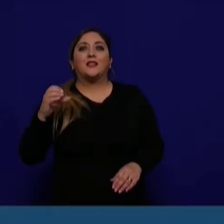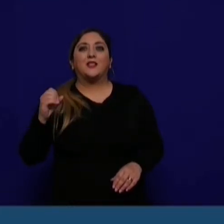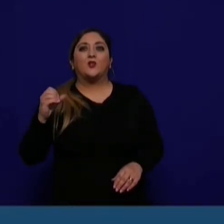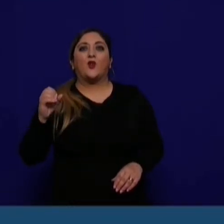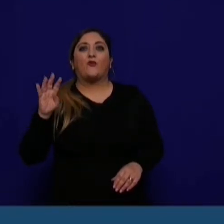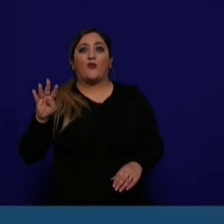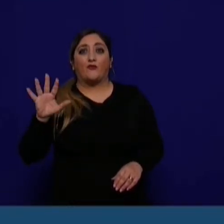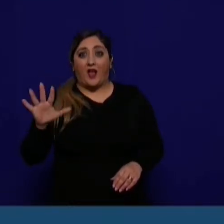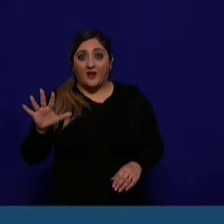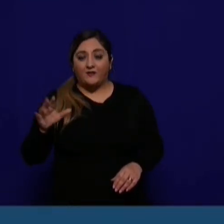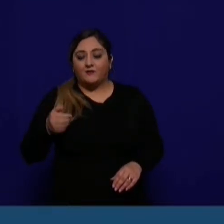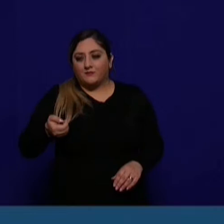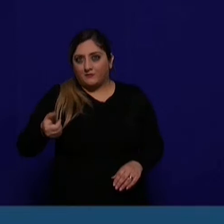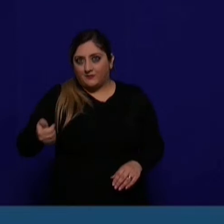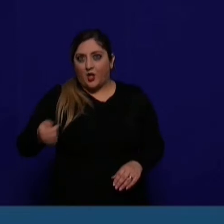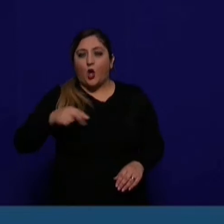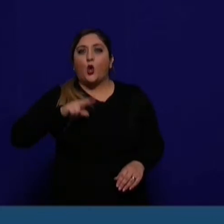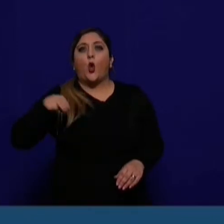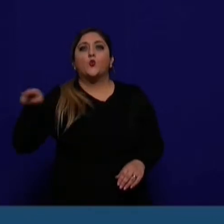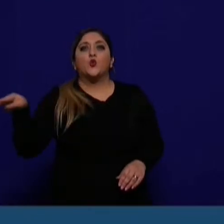99180045 and for Gozo